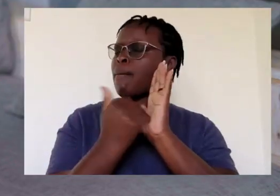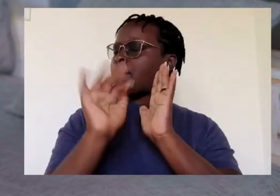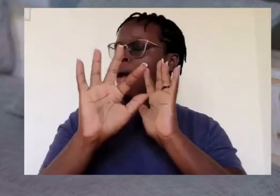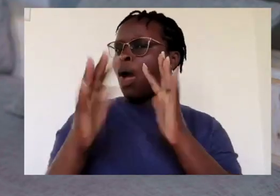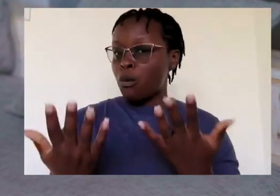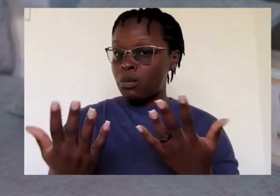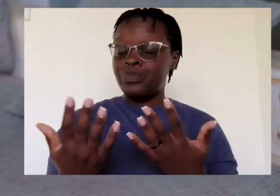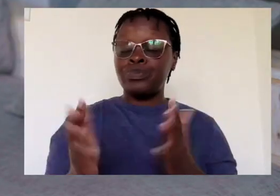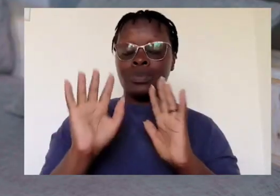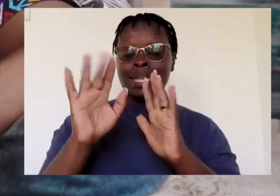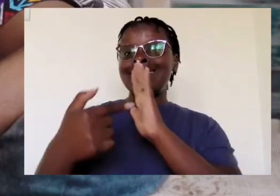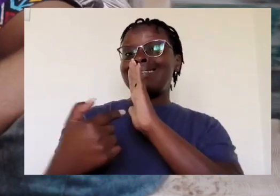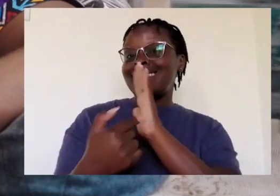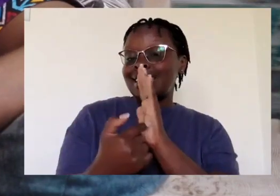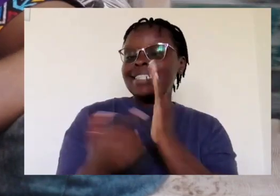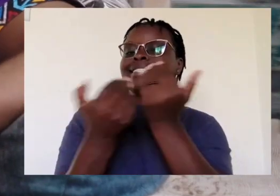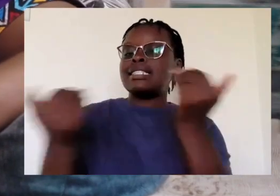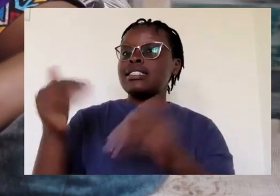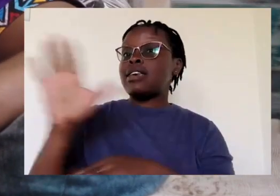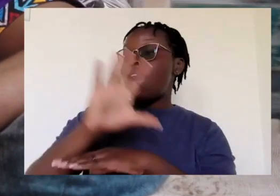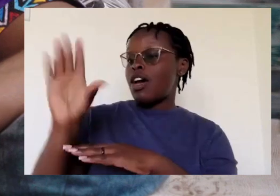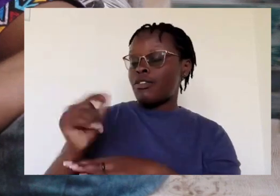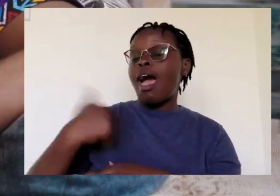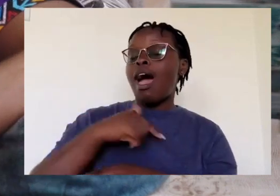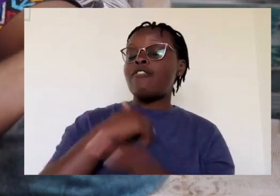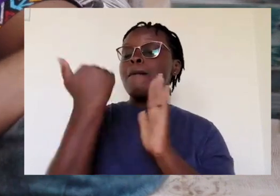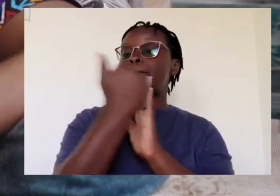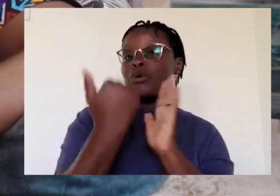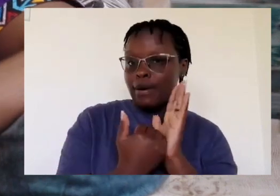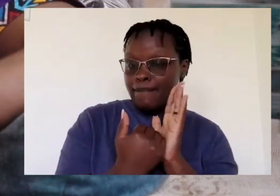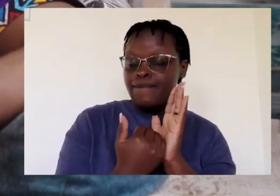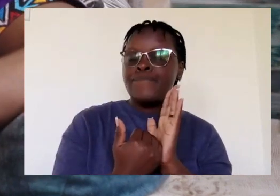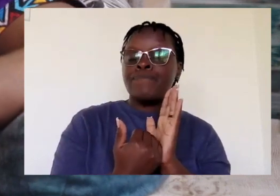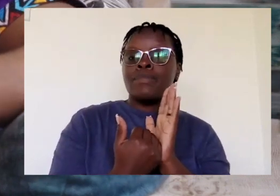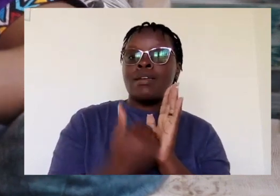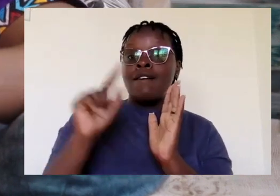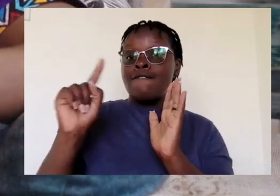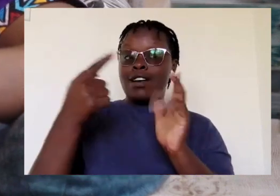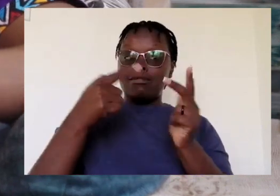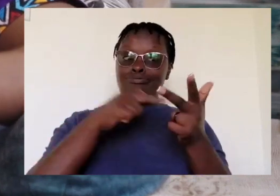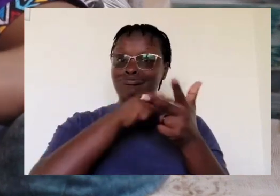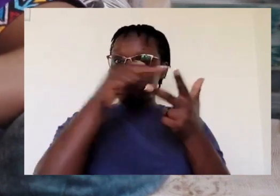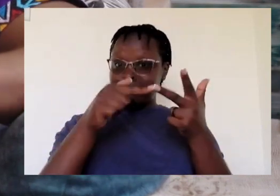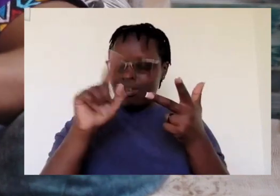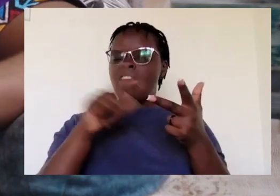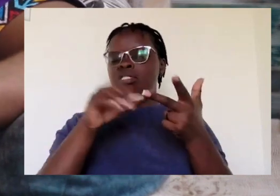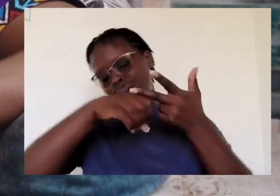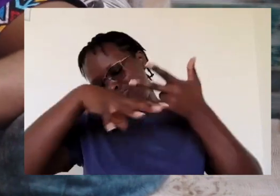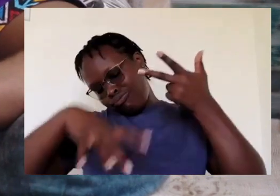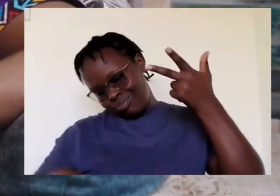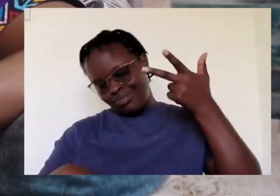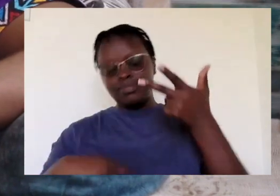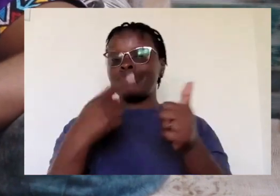you actually run. Yeah, so at EdTech East Africa, we run program actually segmented into, first of all, 3, then I'll break